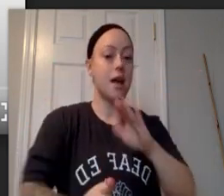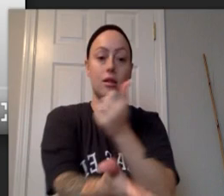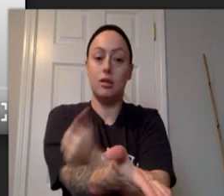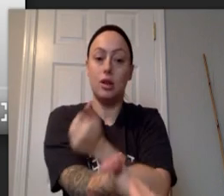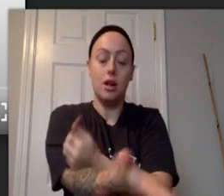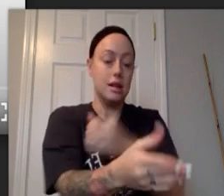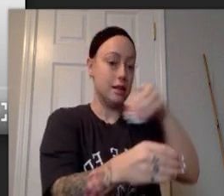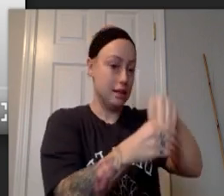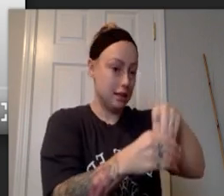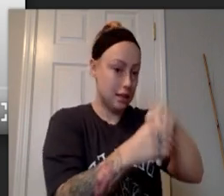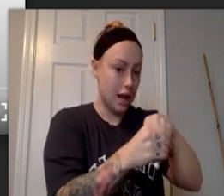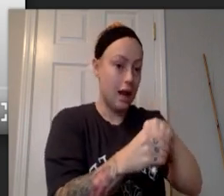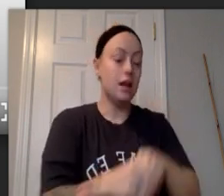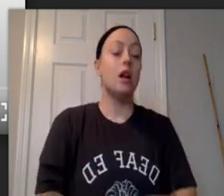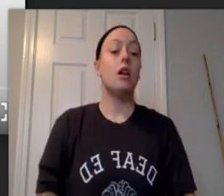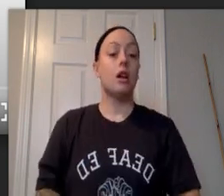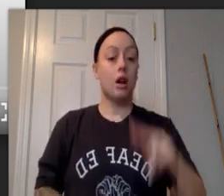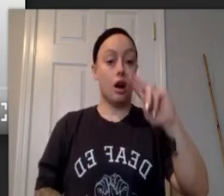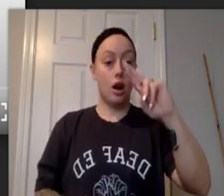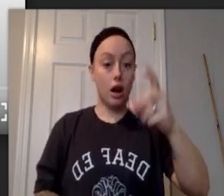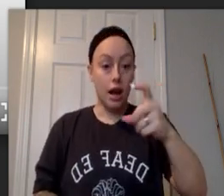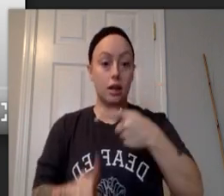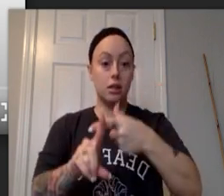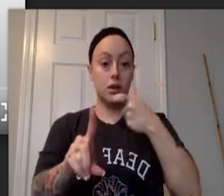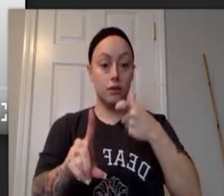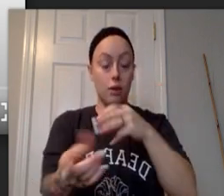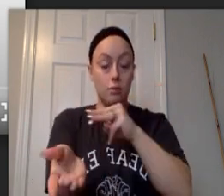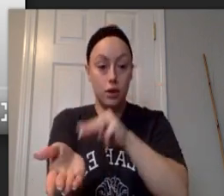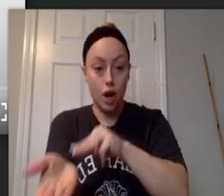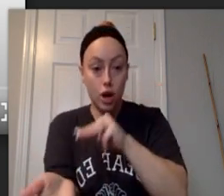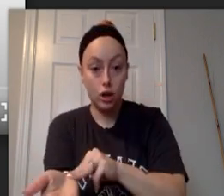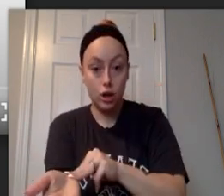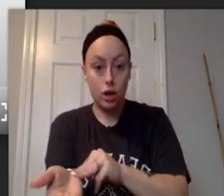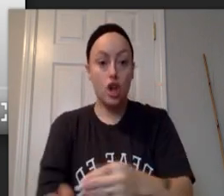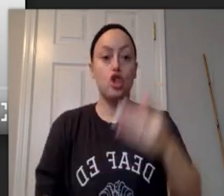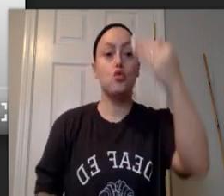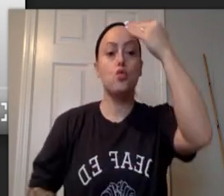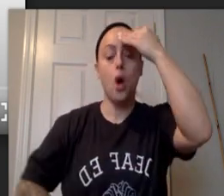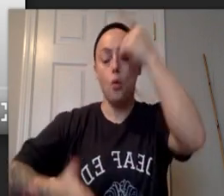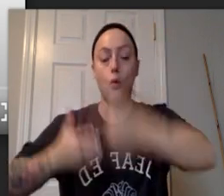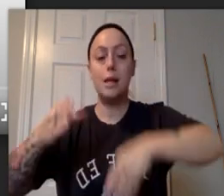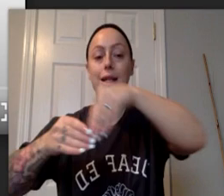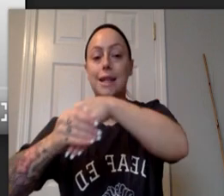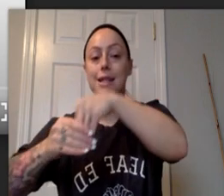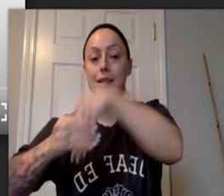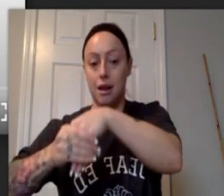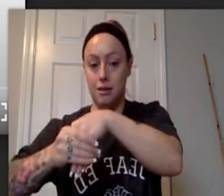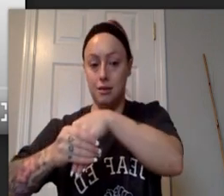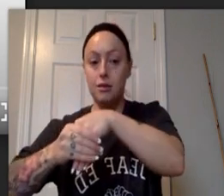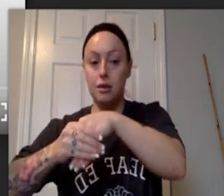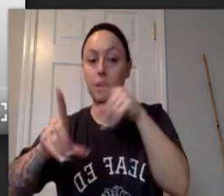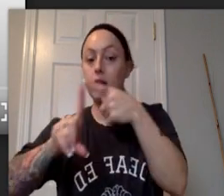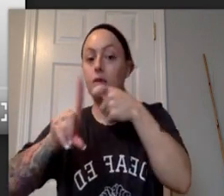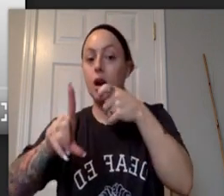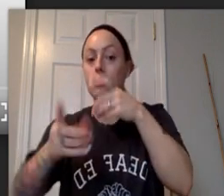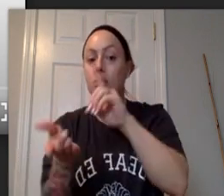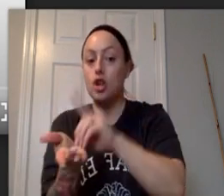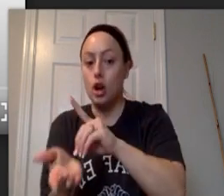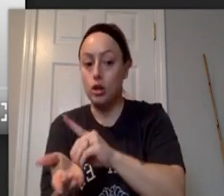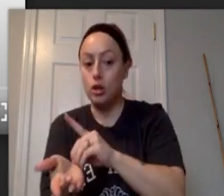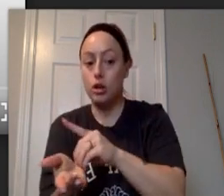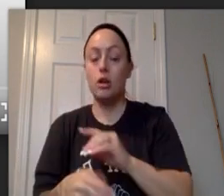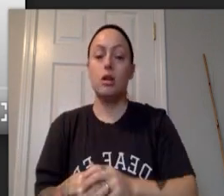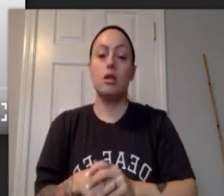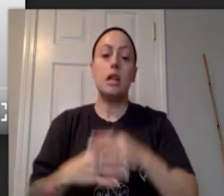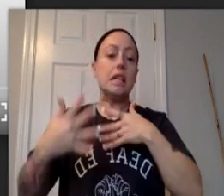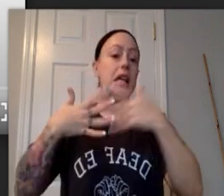Adderall, methadone, Oxycontin, whatever, from your doctor, you know what it is. You know the dosage, whether it's fentanyl,